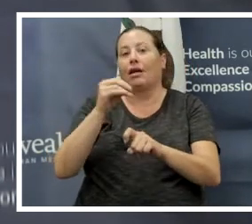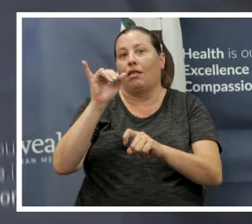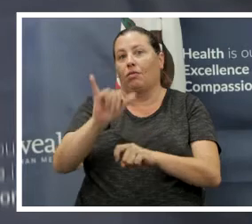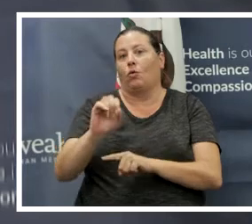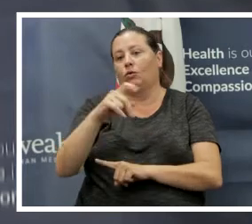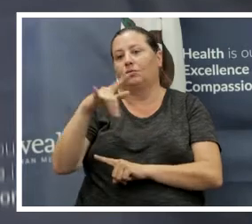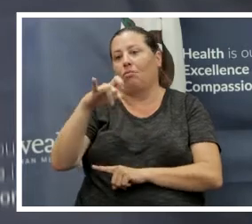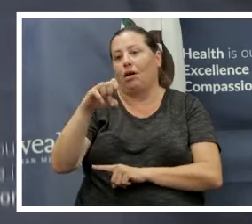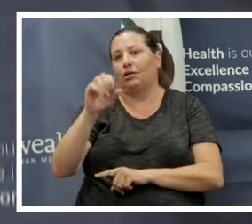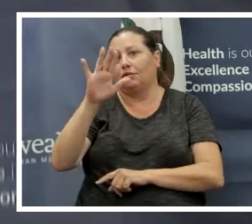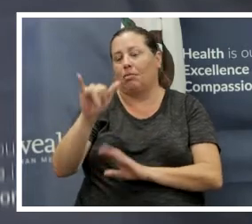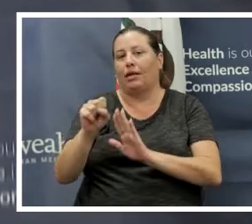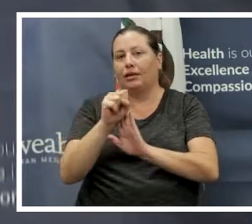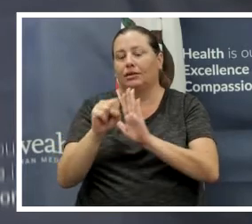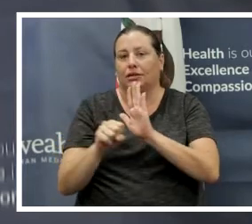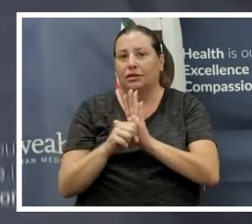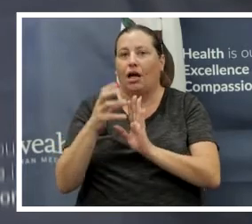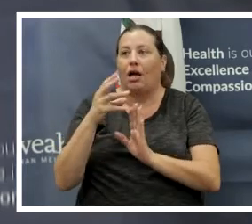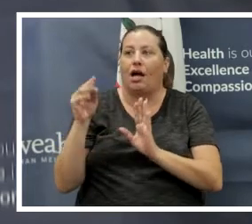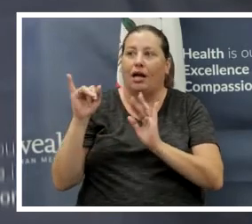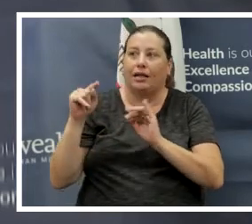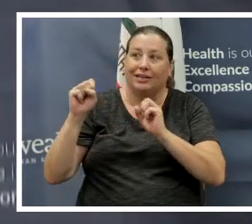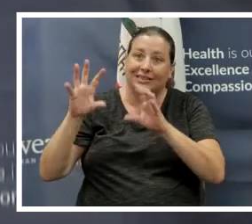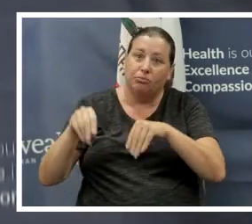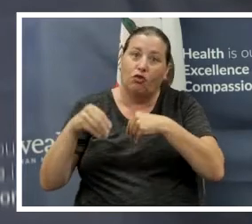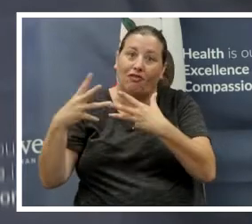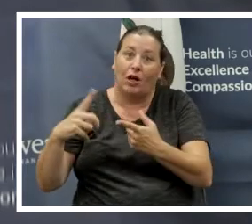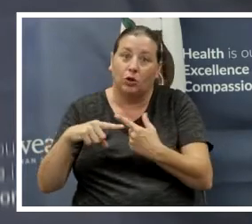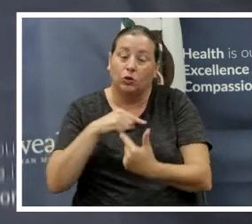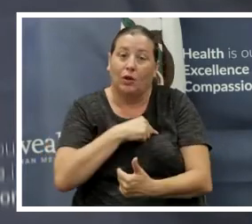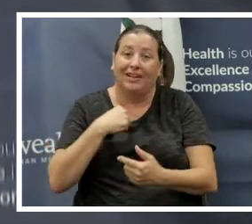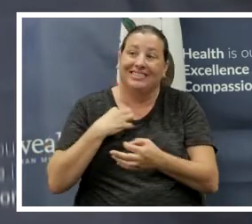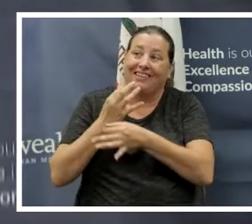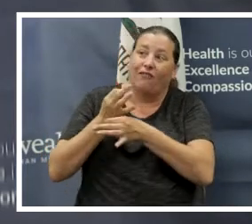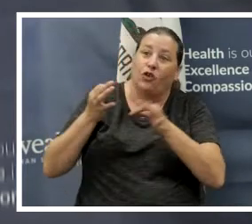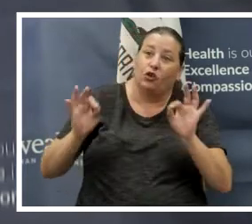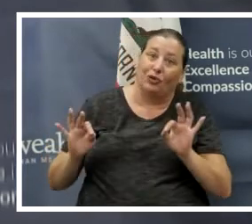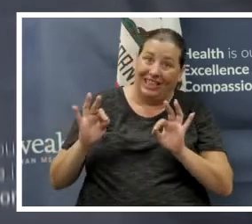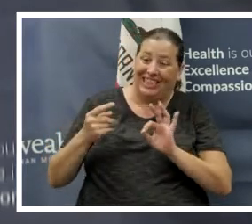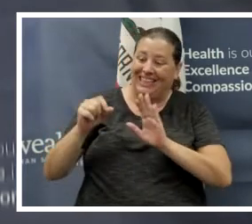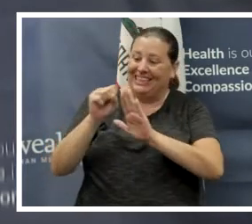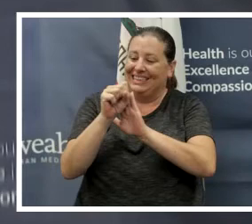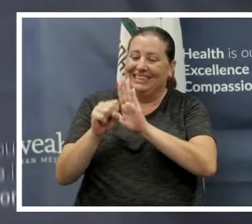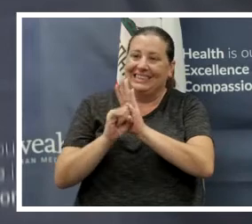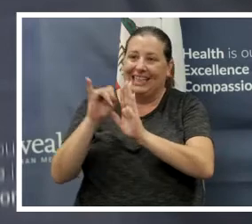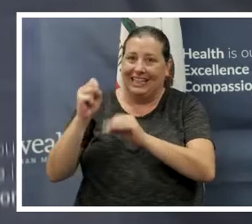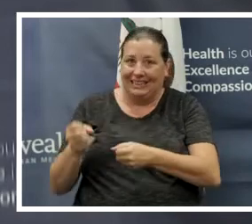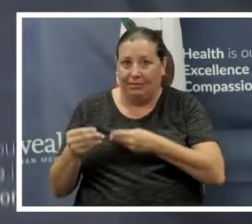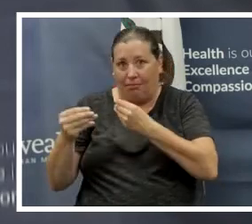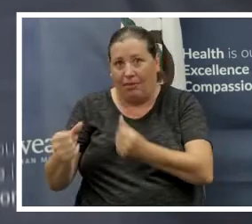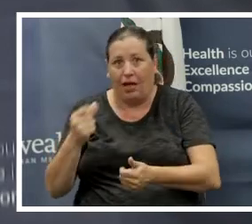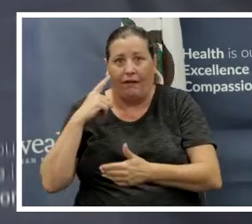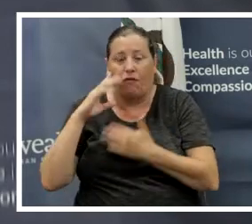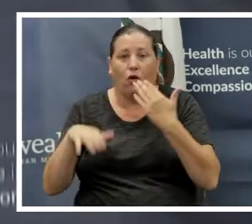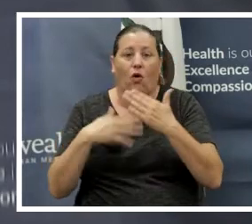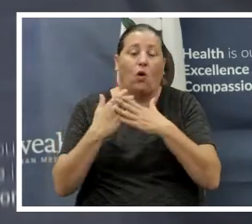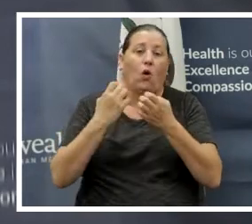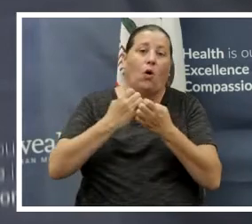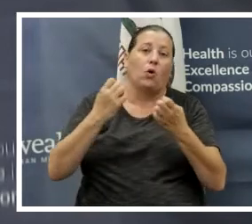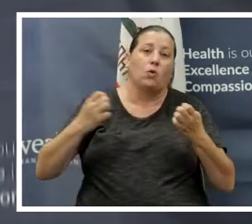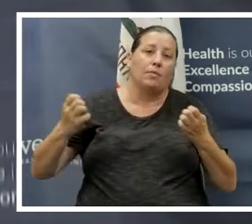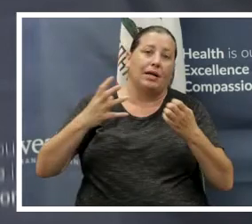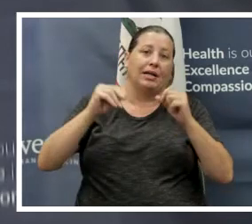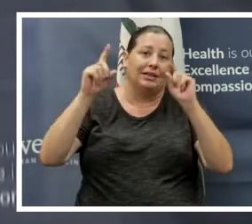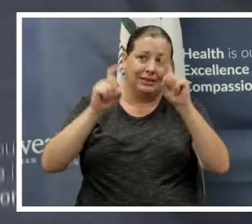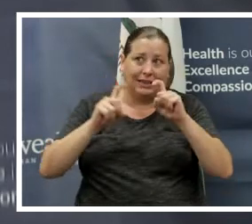state. And it's being provided to us free of charge. The state is paying for all the equipment and all the testing